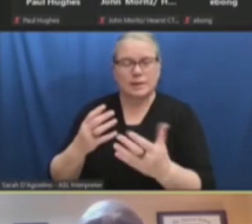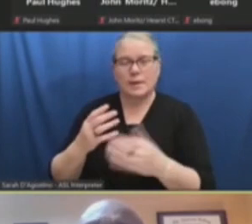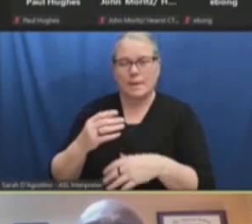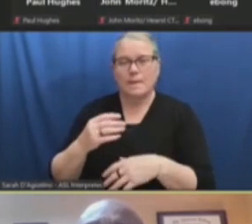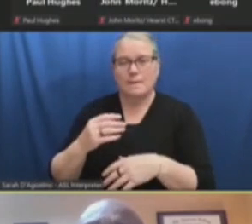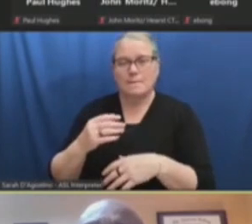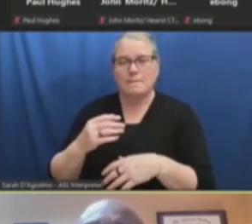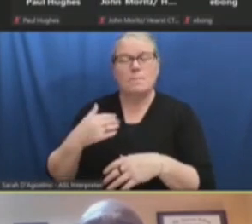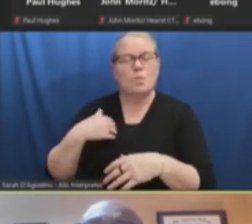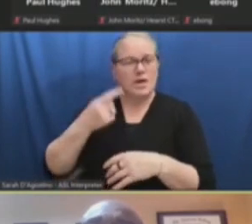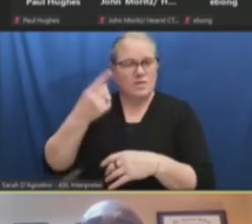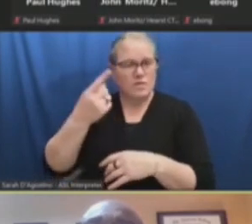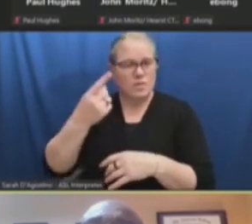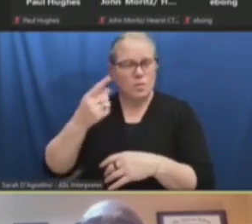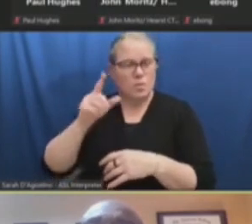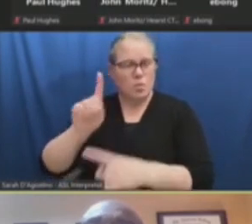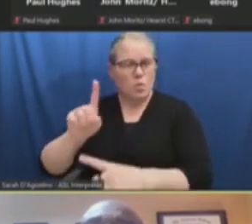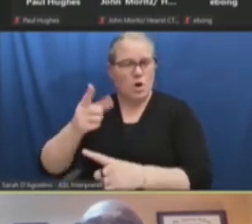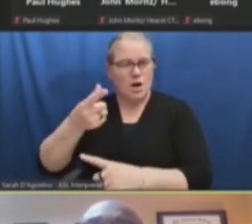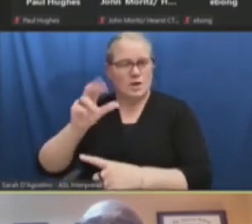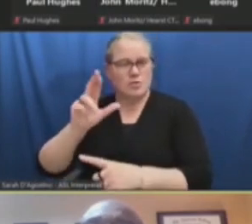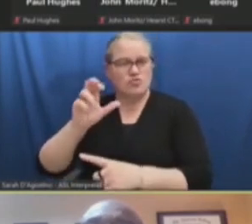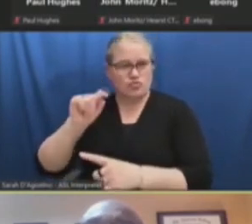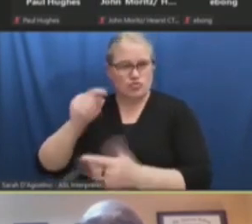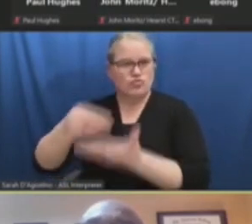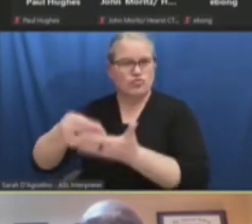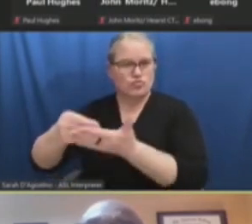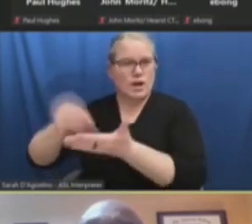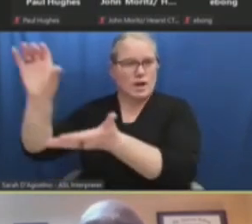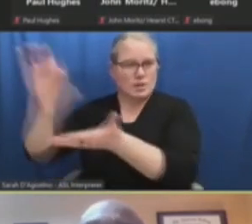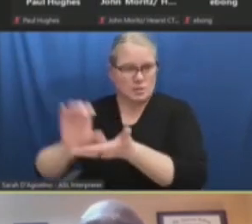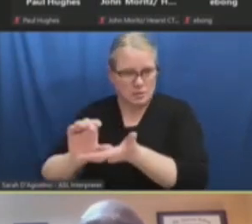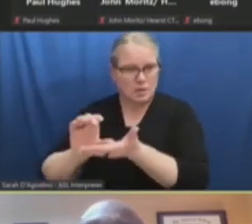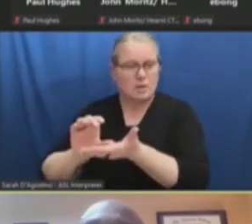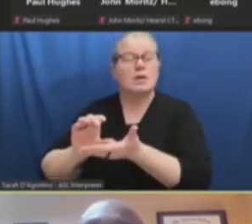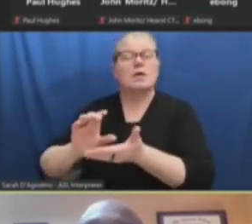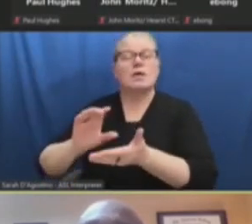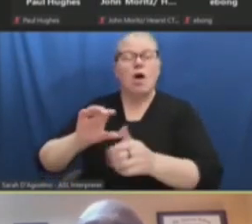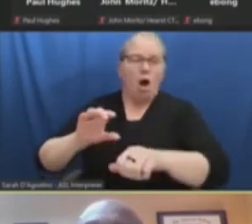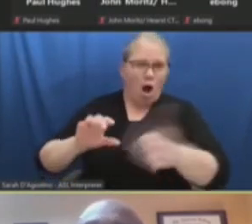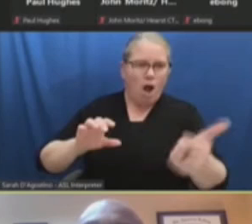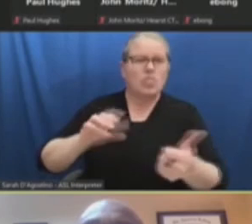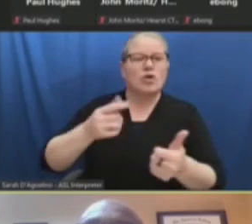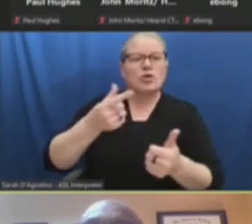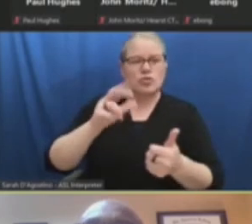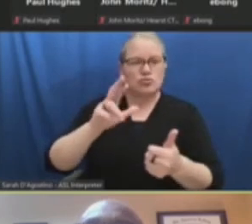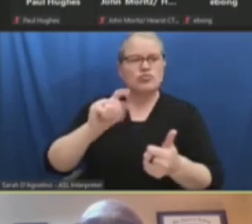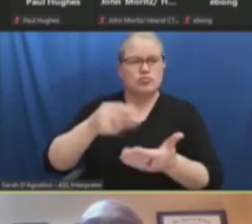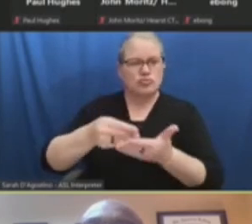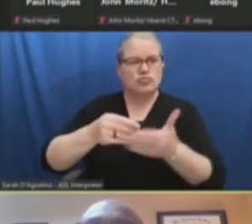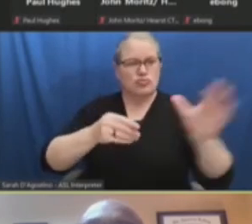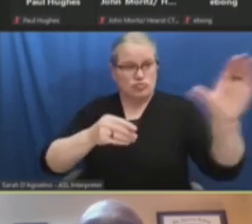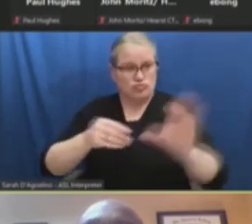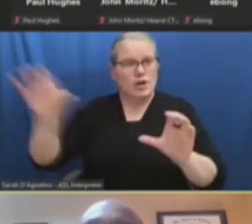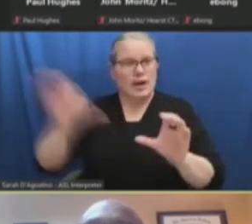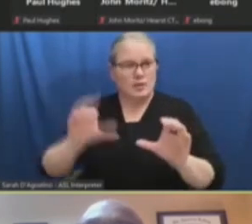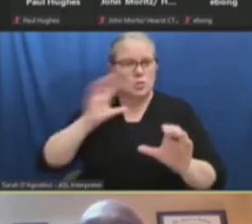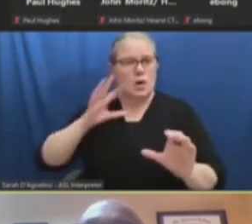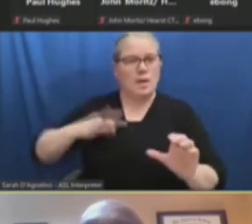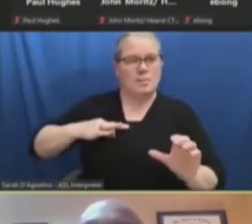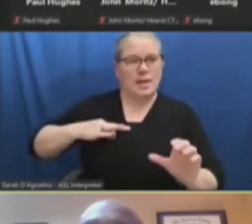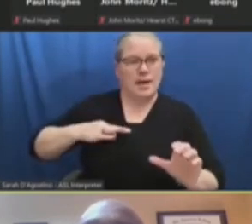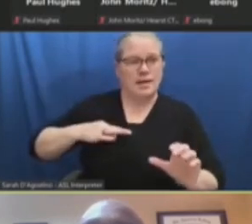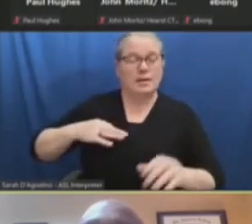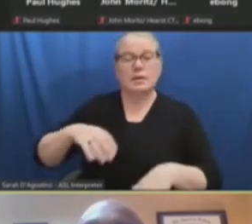applying for other grants. But the program is been fully funded by Access Health with grants that